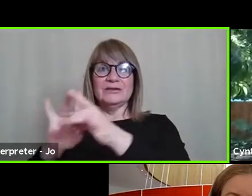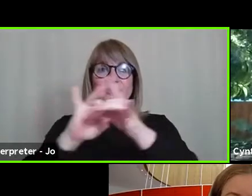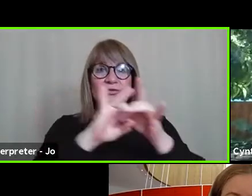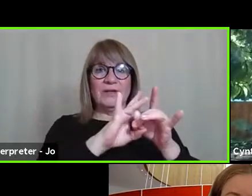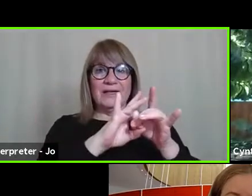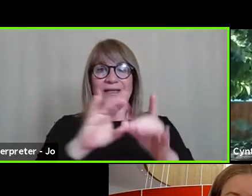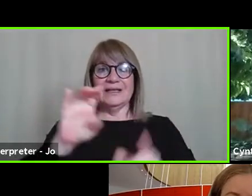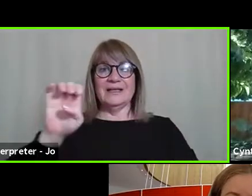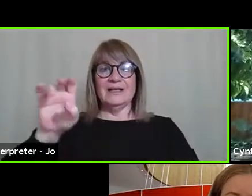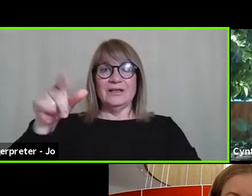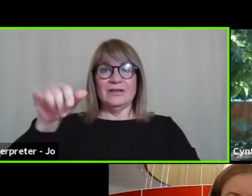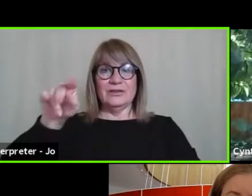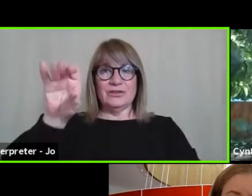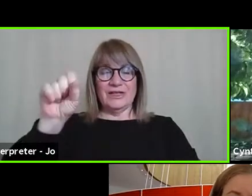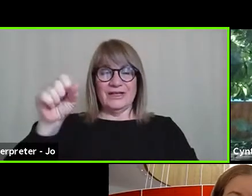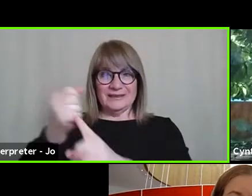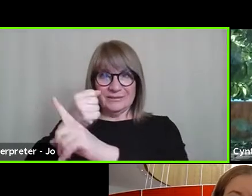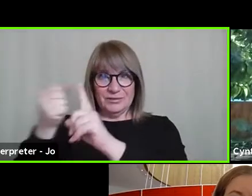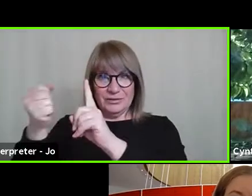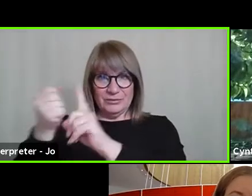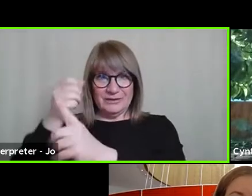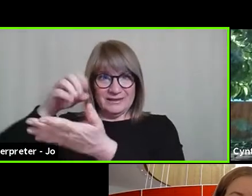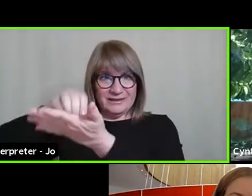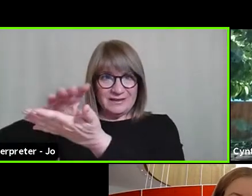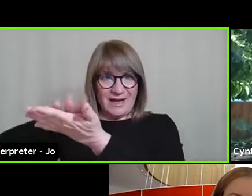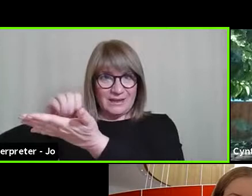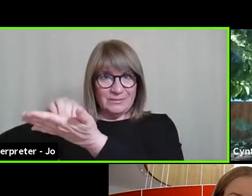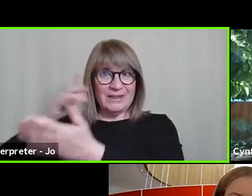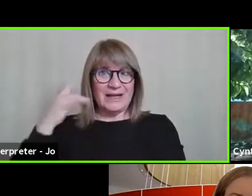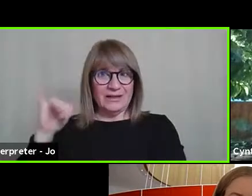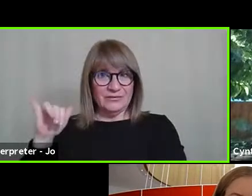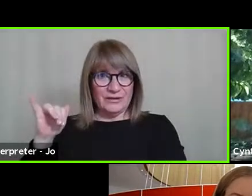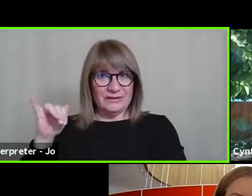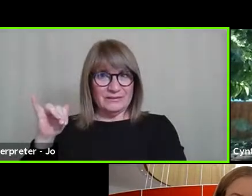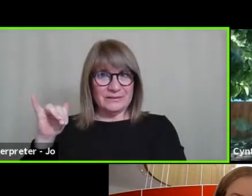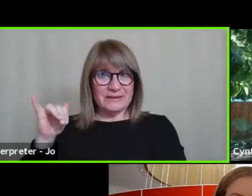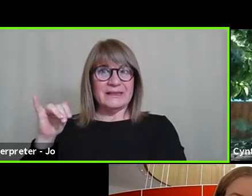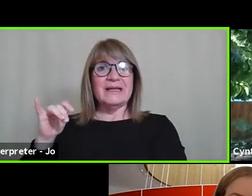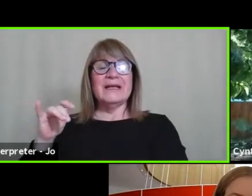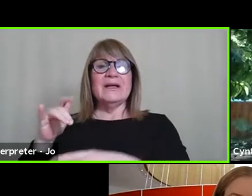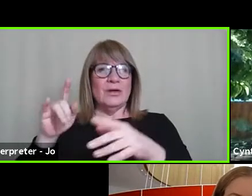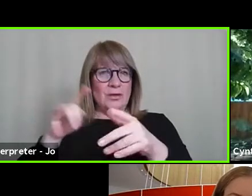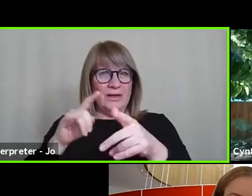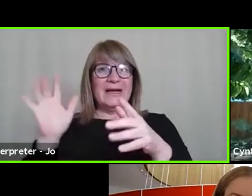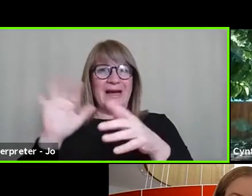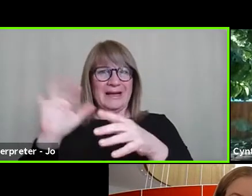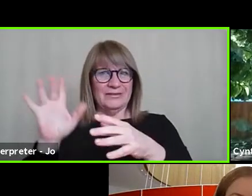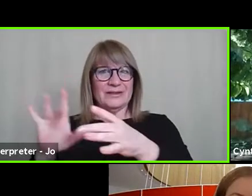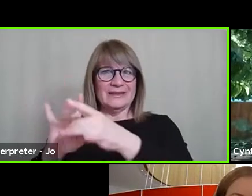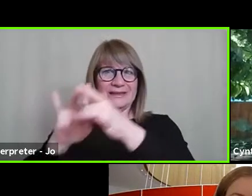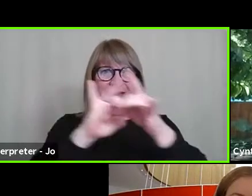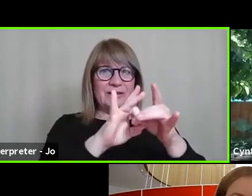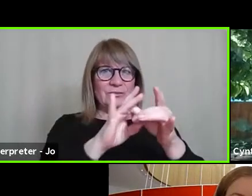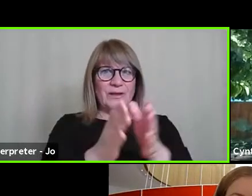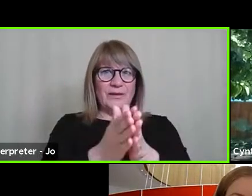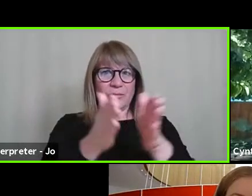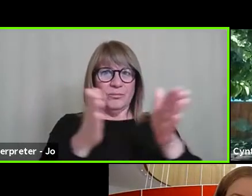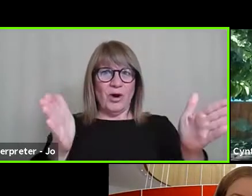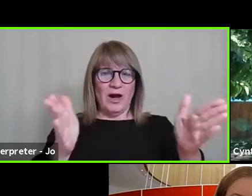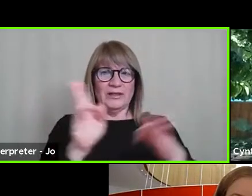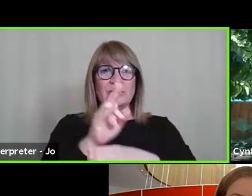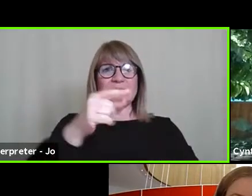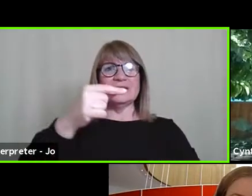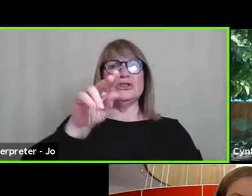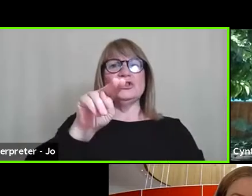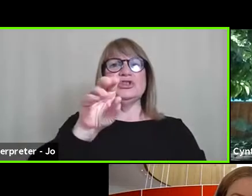abuse that we were documenting in california to broader movements against genocide and we didn't use that word loosely we actually used the